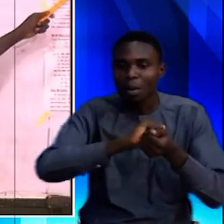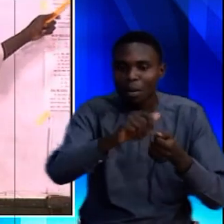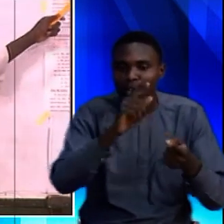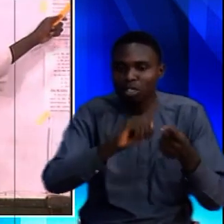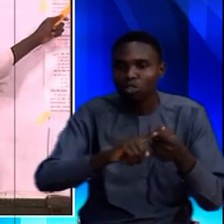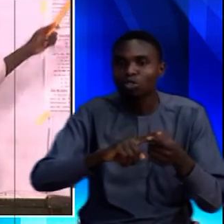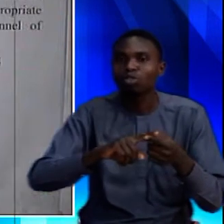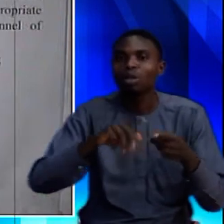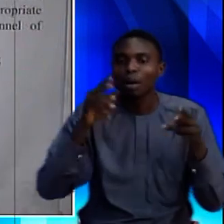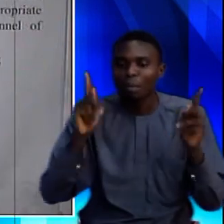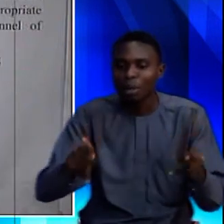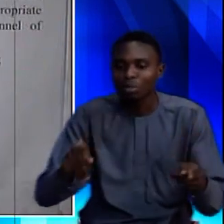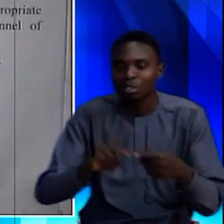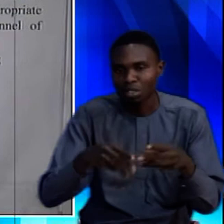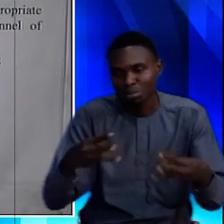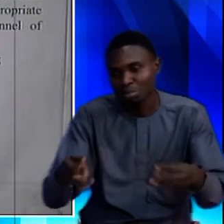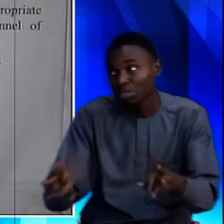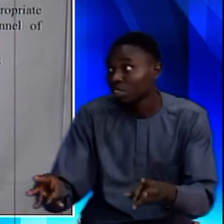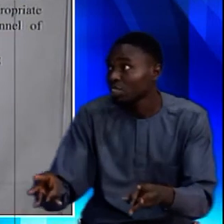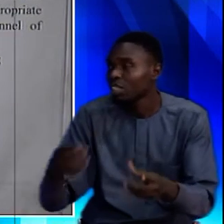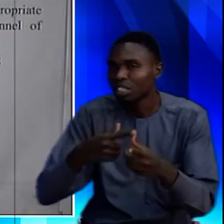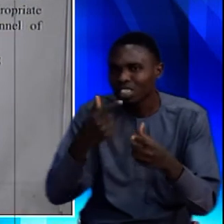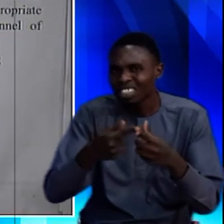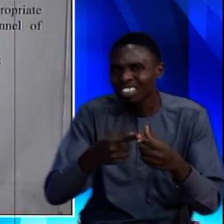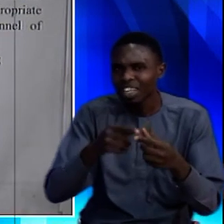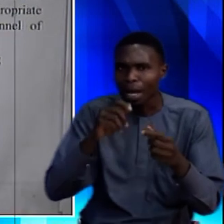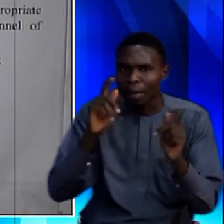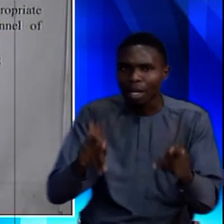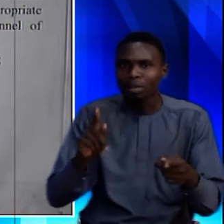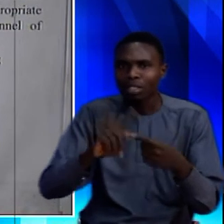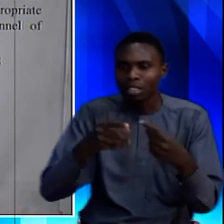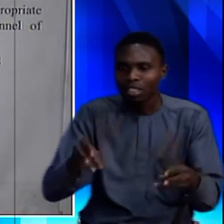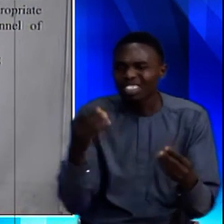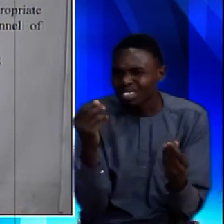wholesaler, they will now pass to what? The retailer. Then from the retailer, the product will